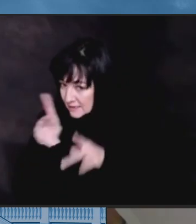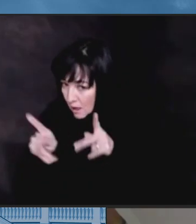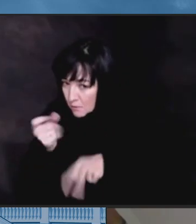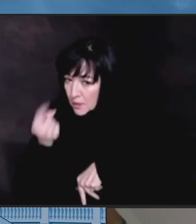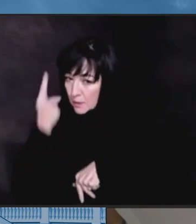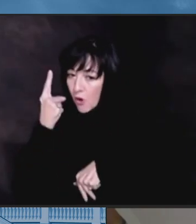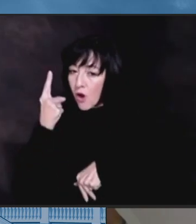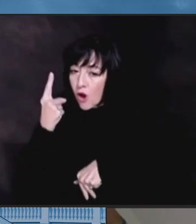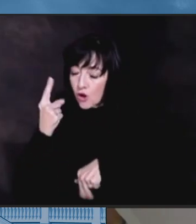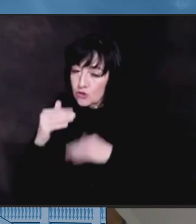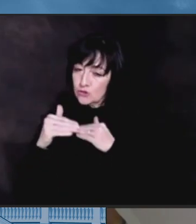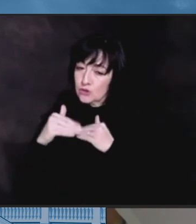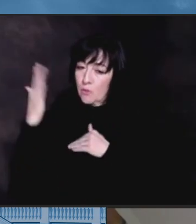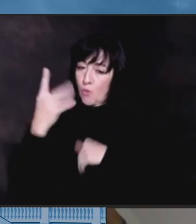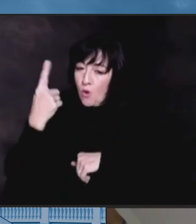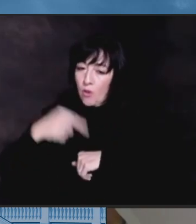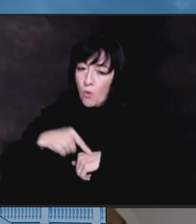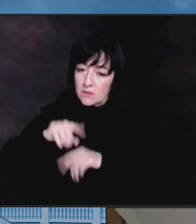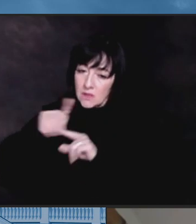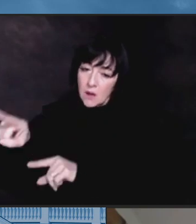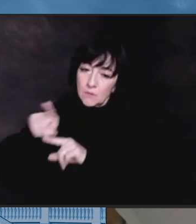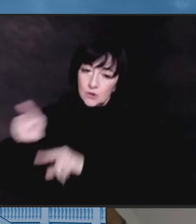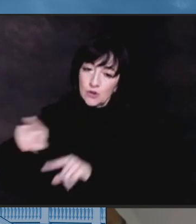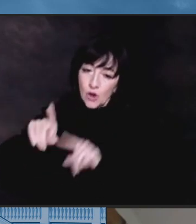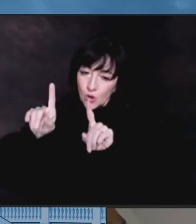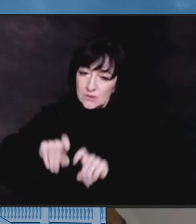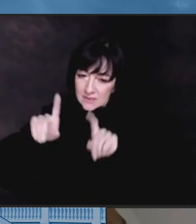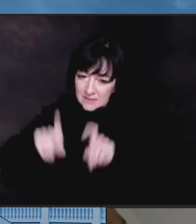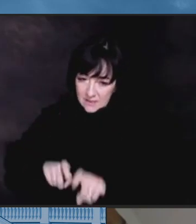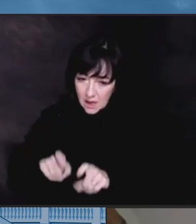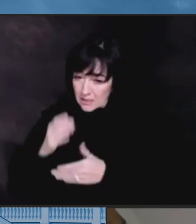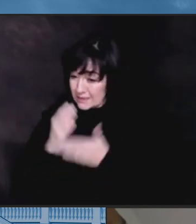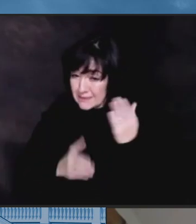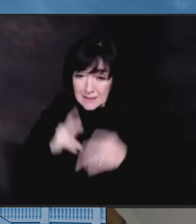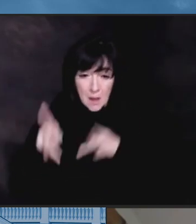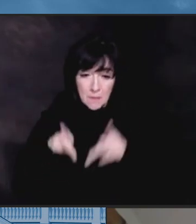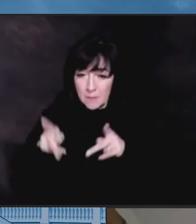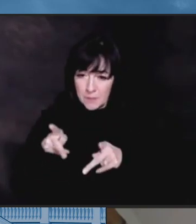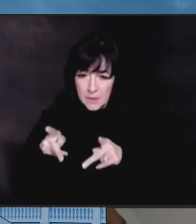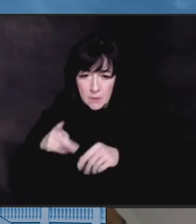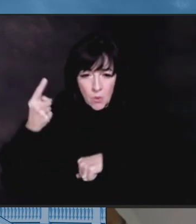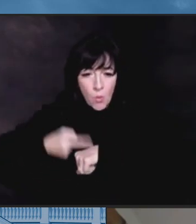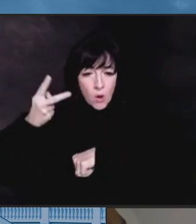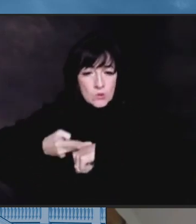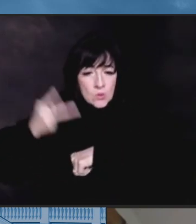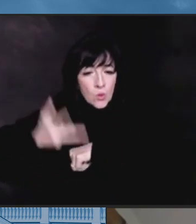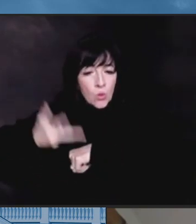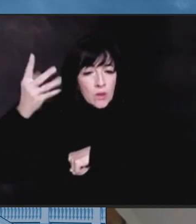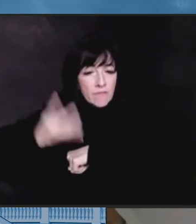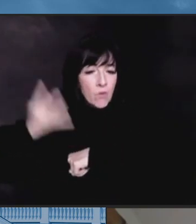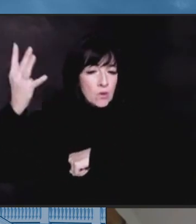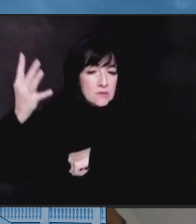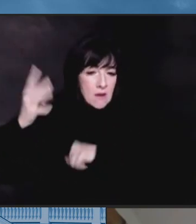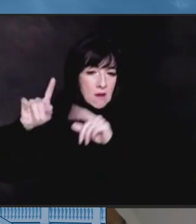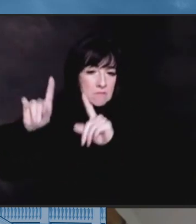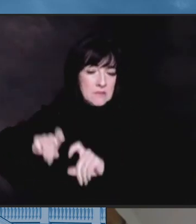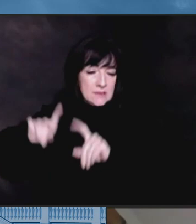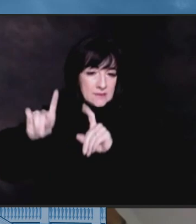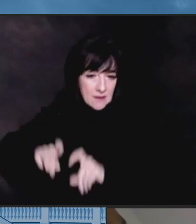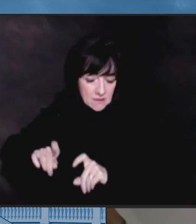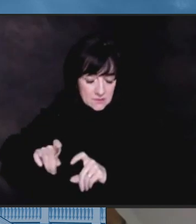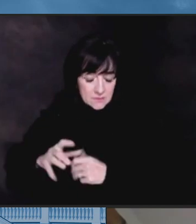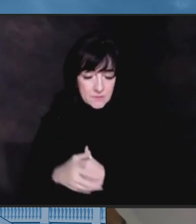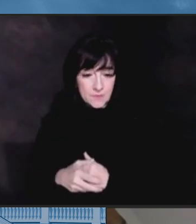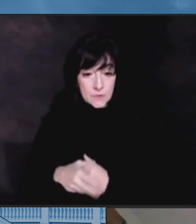individual Delawareans, some of which have been tested 2, 3, and 4 times. And then the percent of tests that are administered